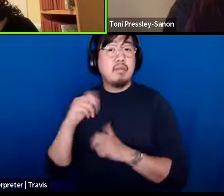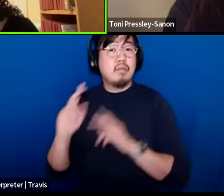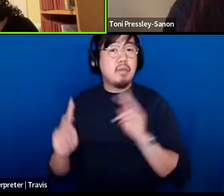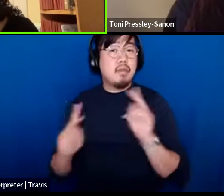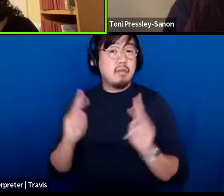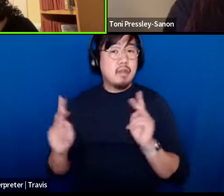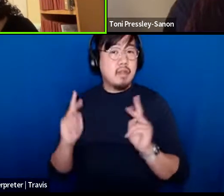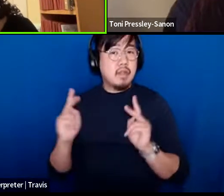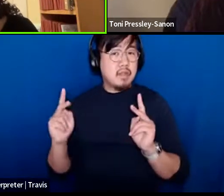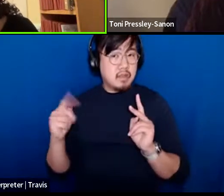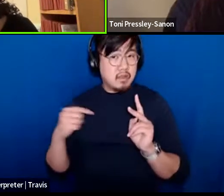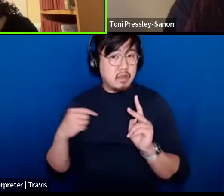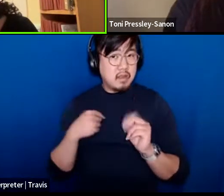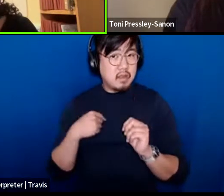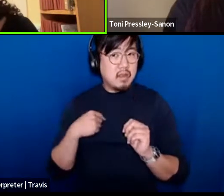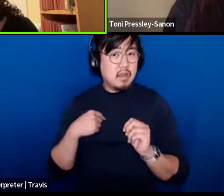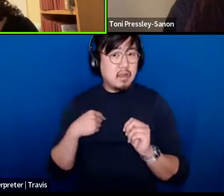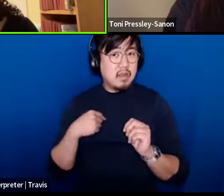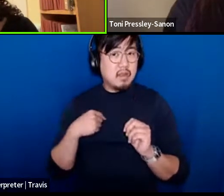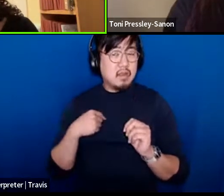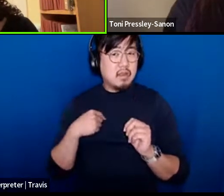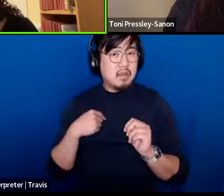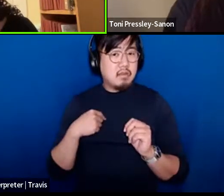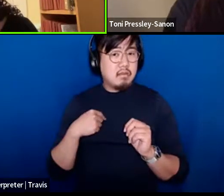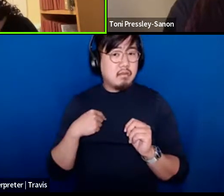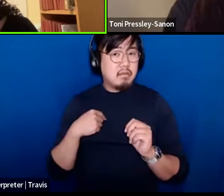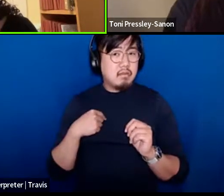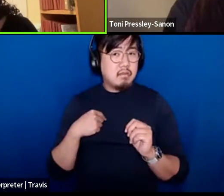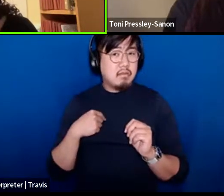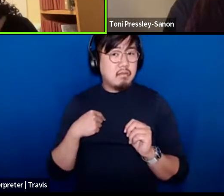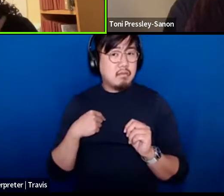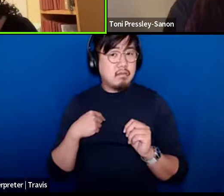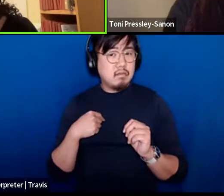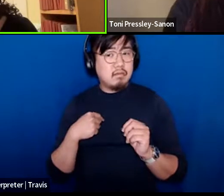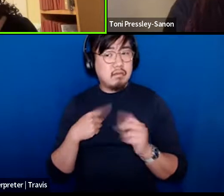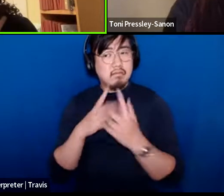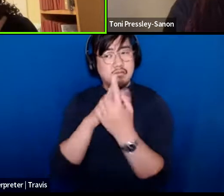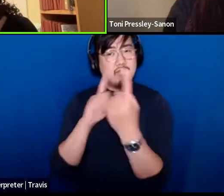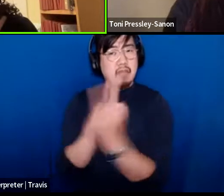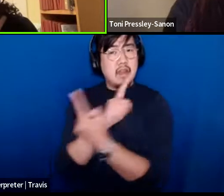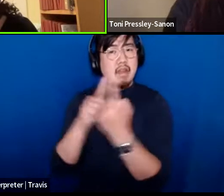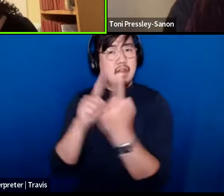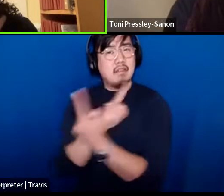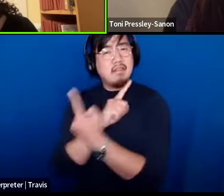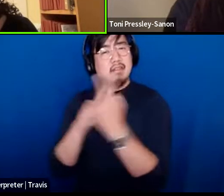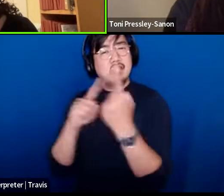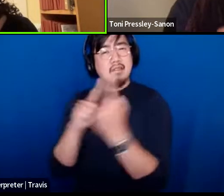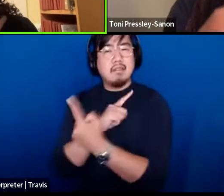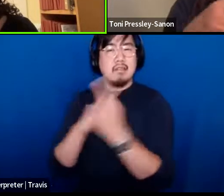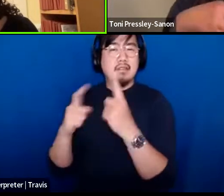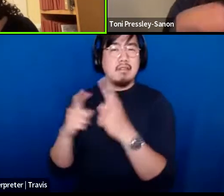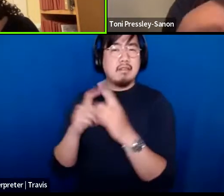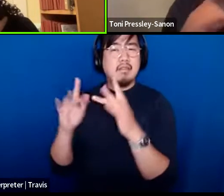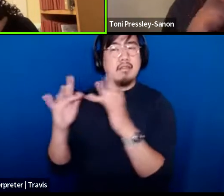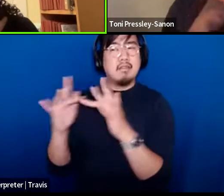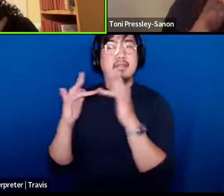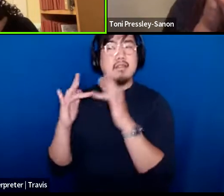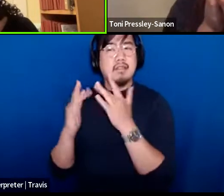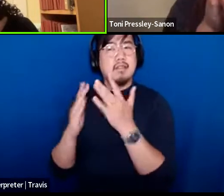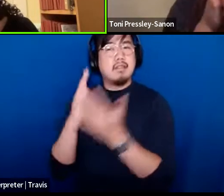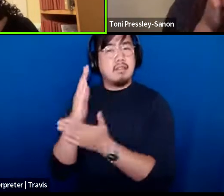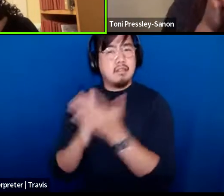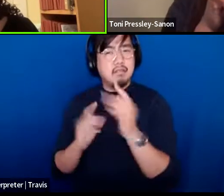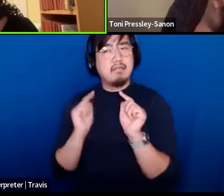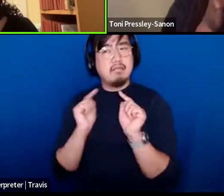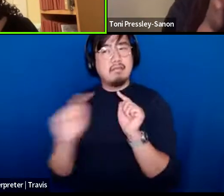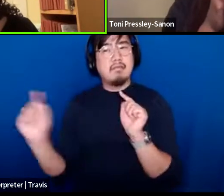I accessed through really word of mouth networking are identified teachers. And in